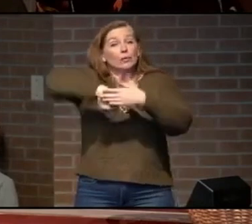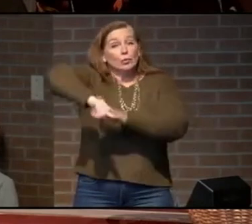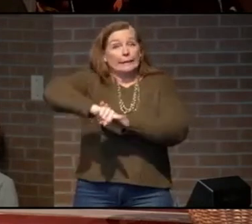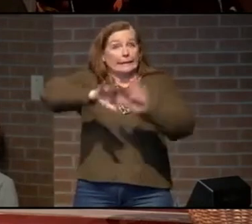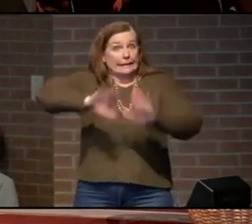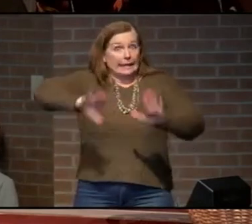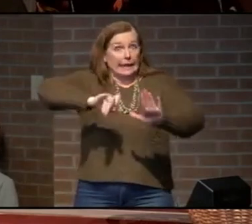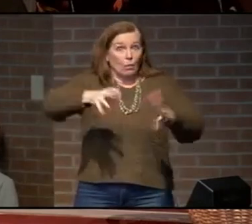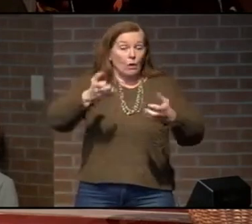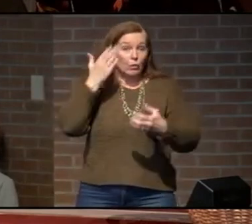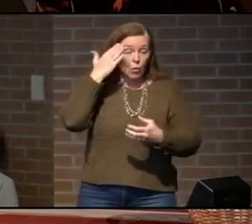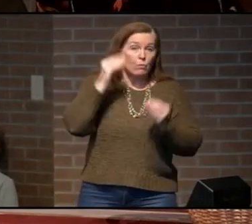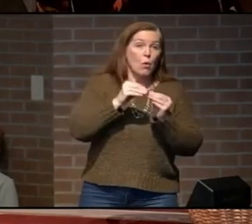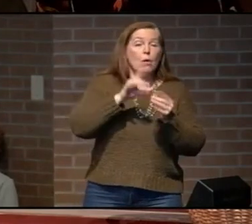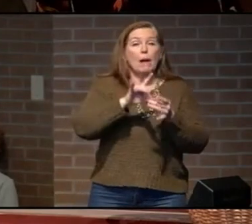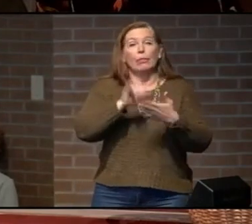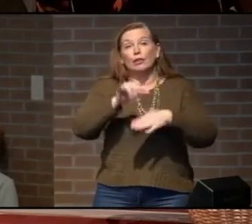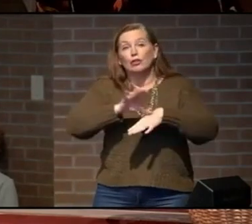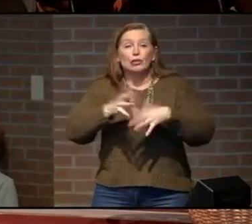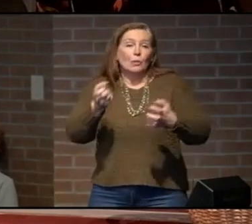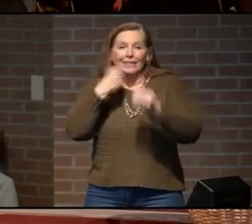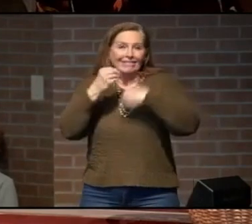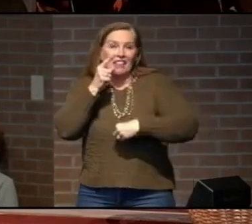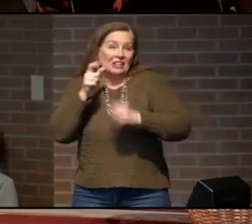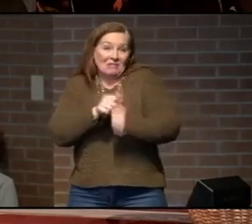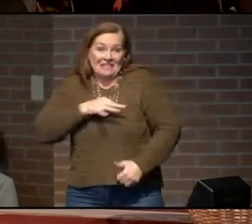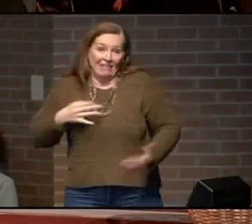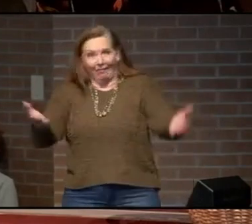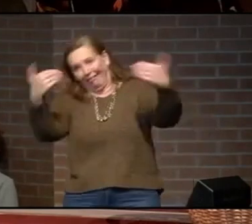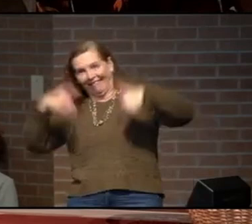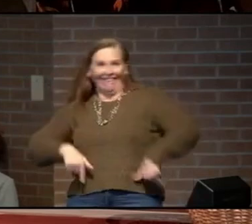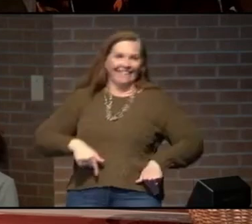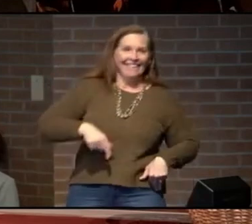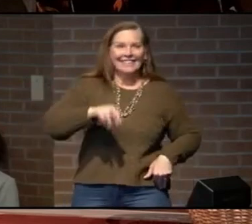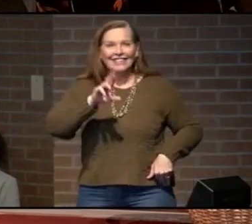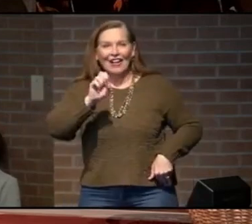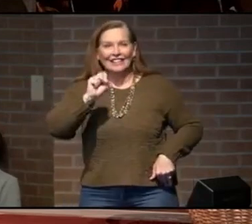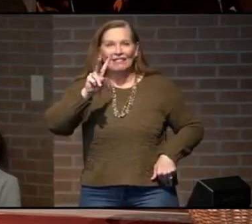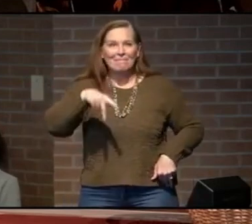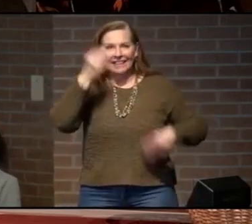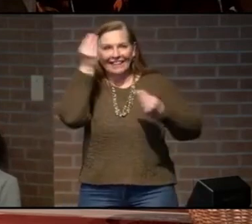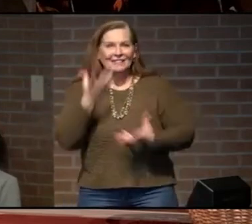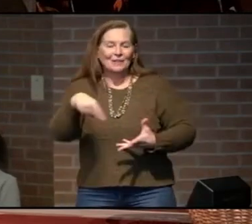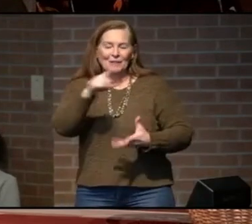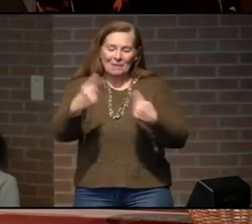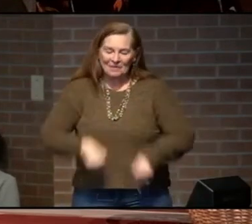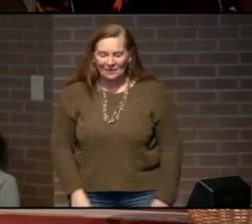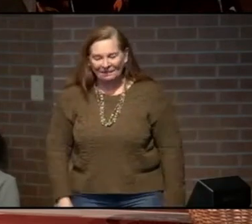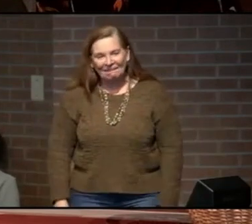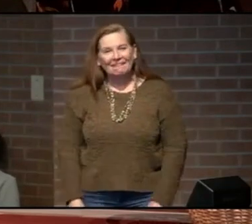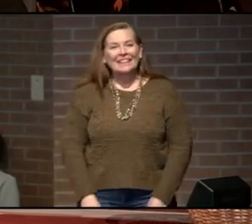to know more about the church or if you just want to have lunch with the staff, come on by. You can RSVP. Let us know if you're coming.